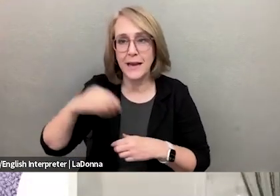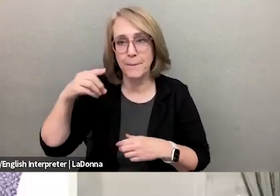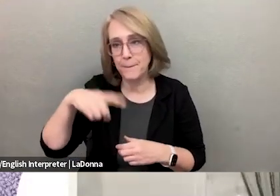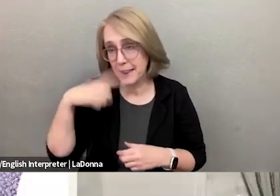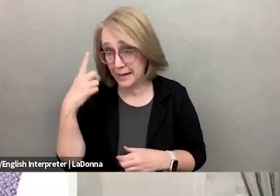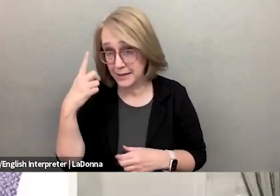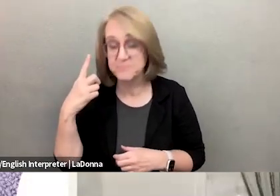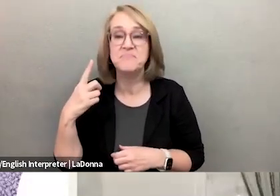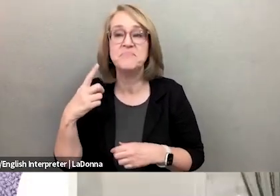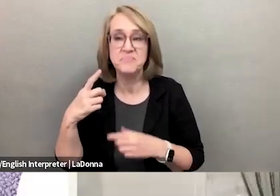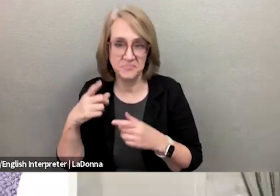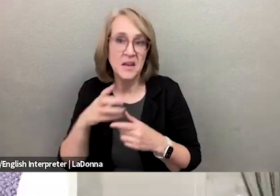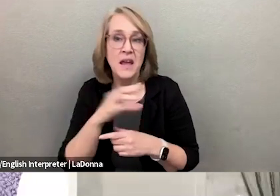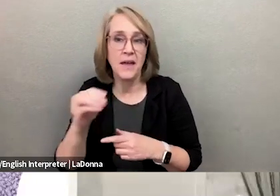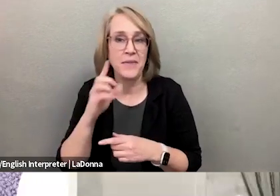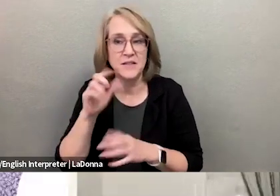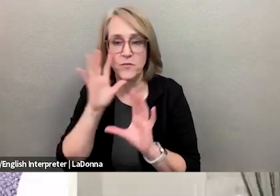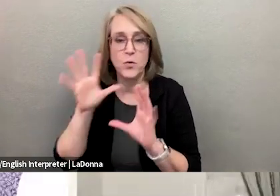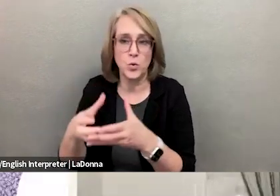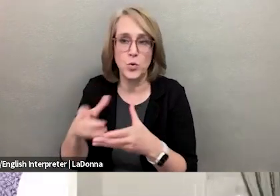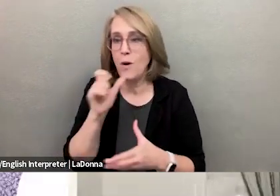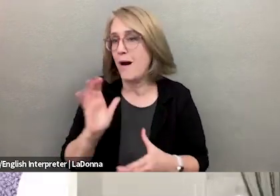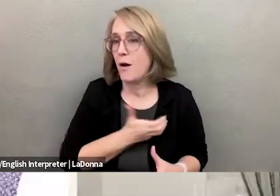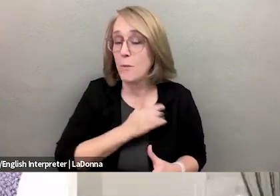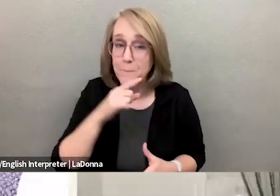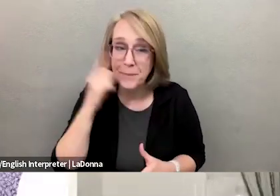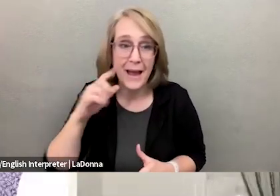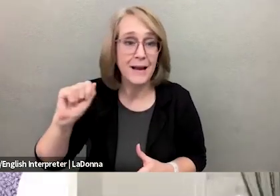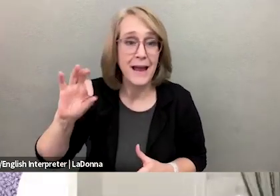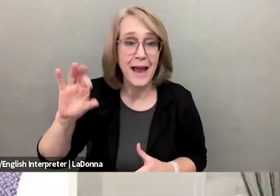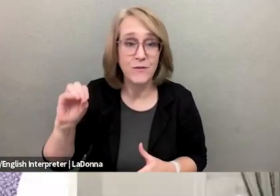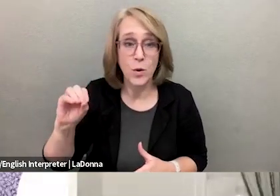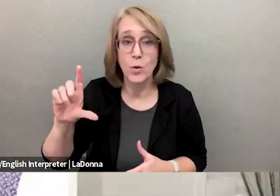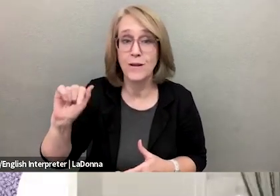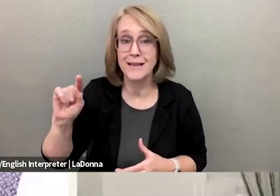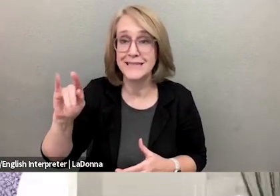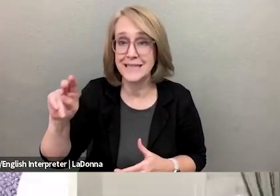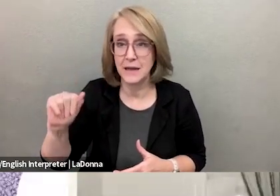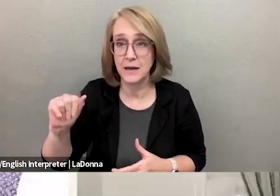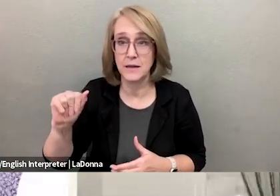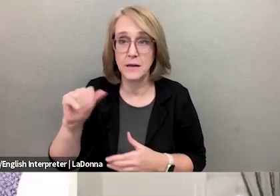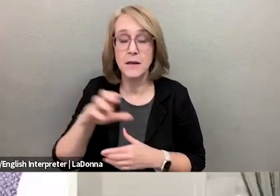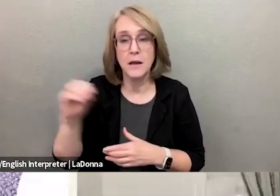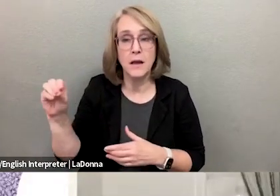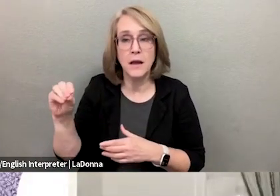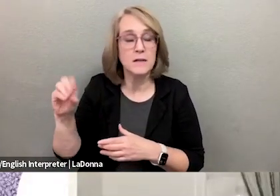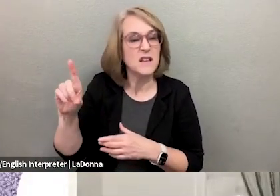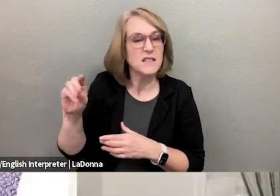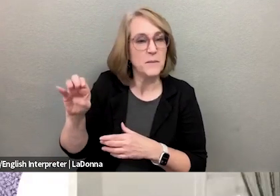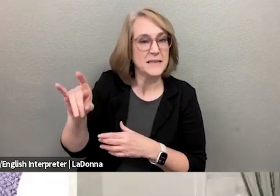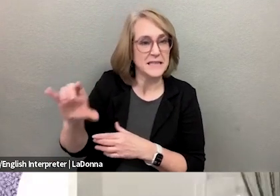And then a part of the history that people often don't know is that, during FDR's Work